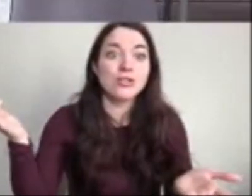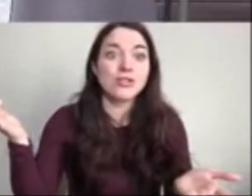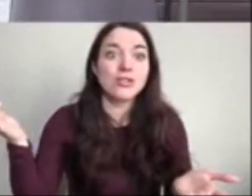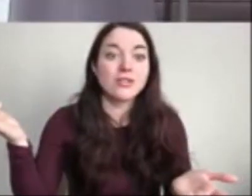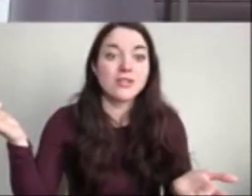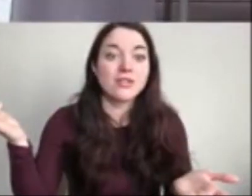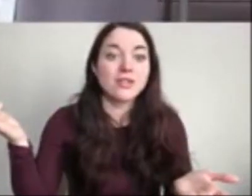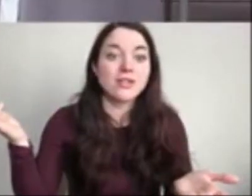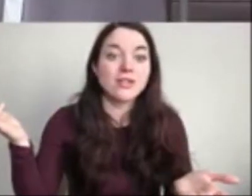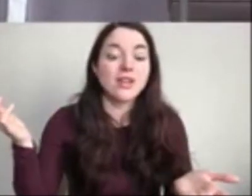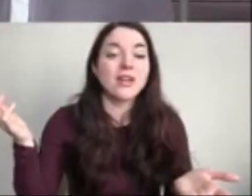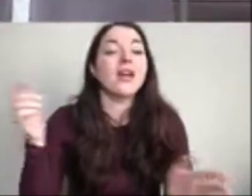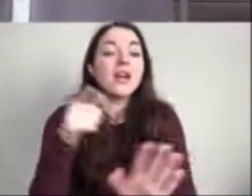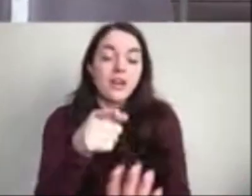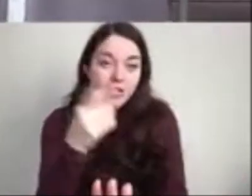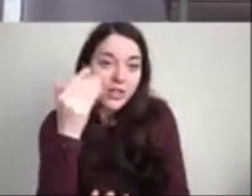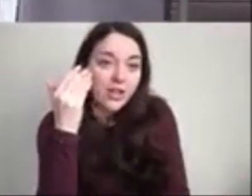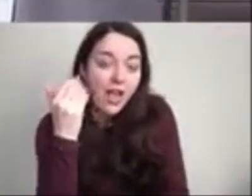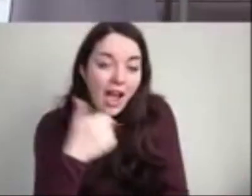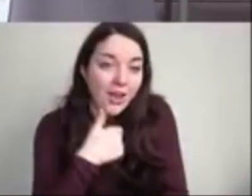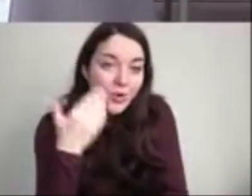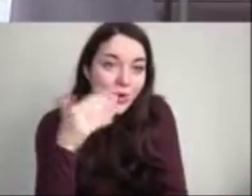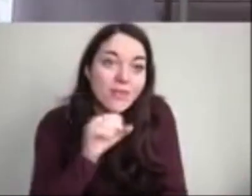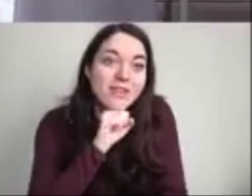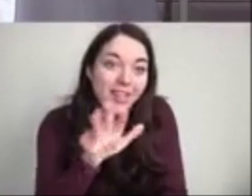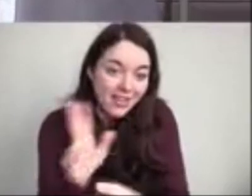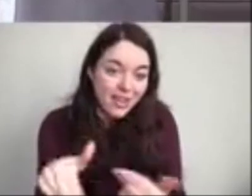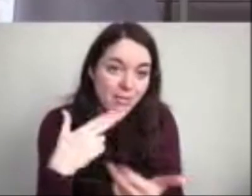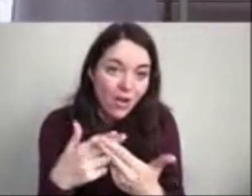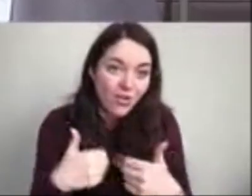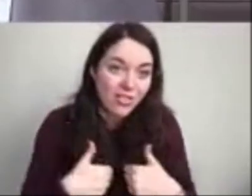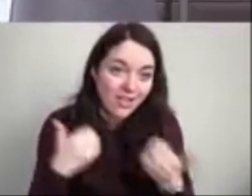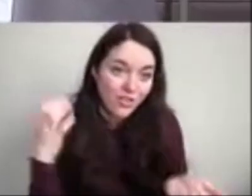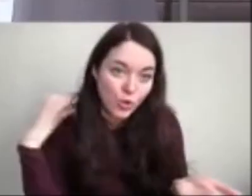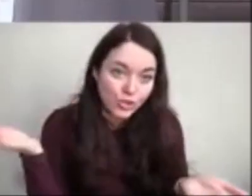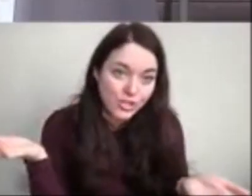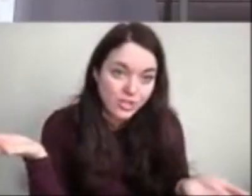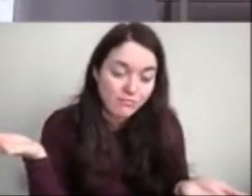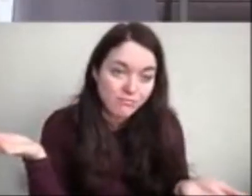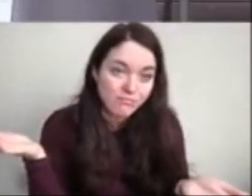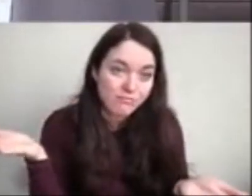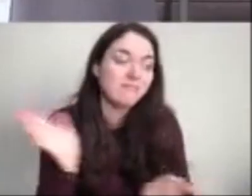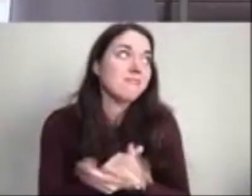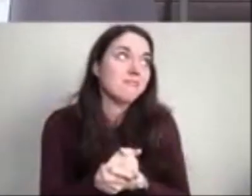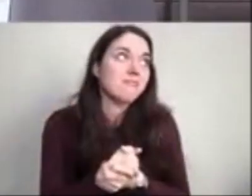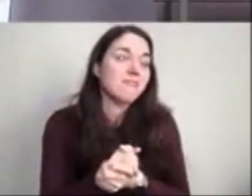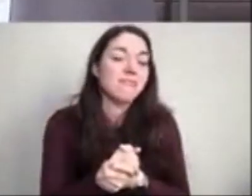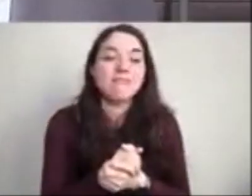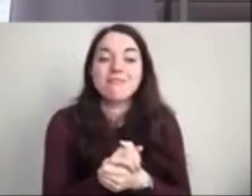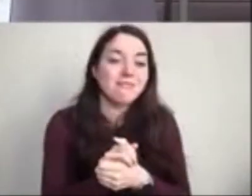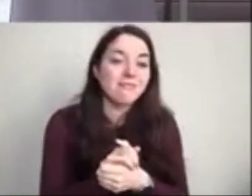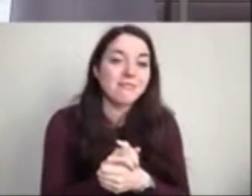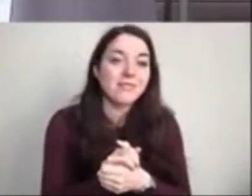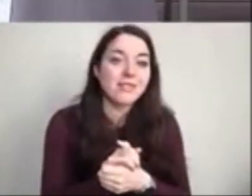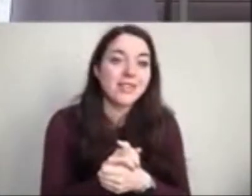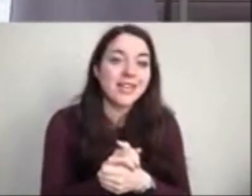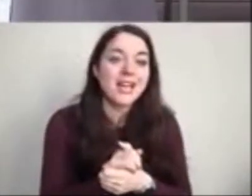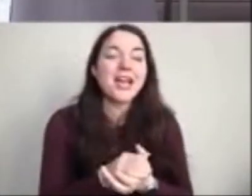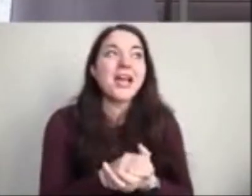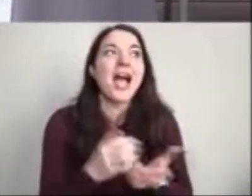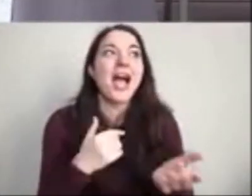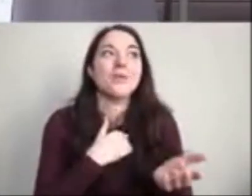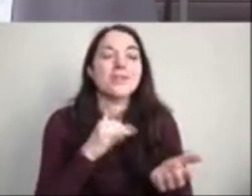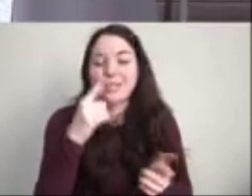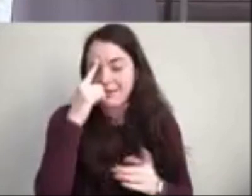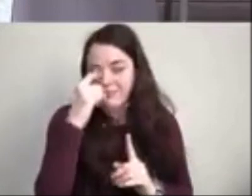Sis, you don't know anything about life coaching. You know nothing about life coaching. God, what are you talking about? You're going to be a life coach. And I